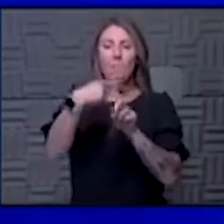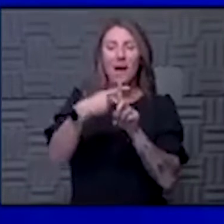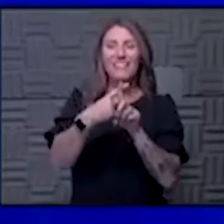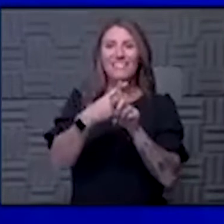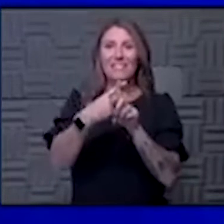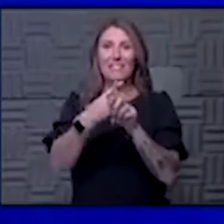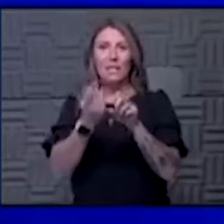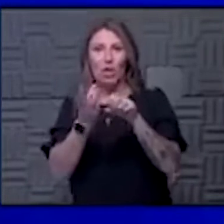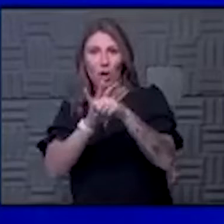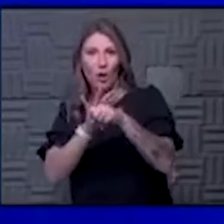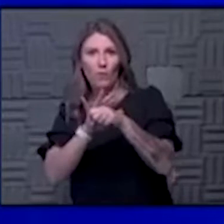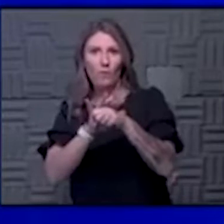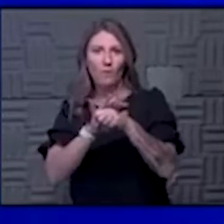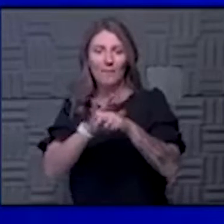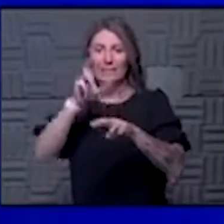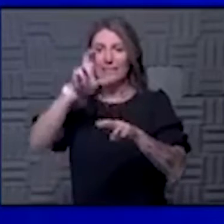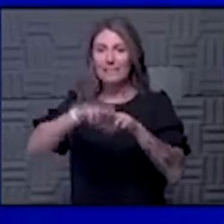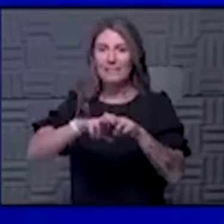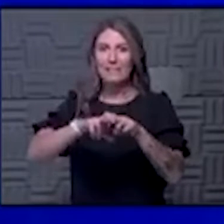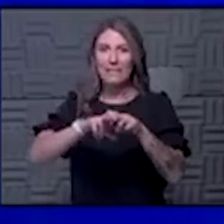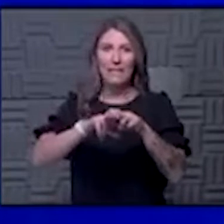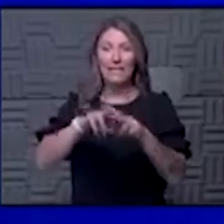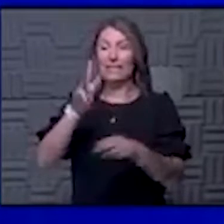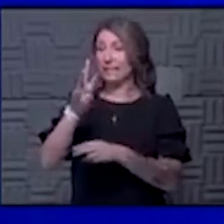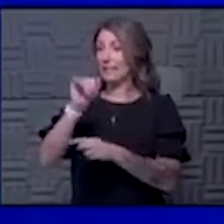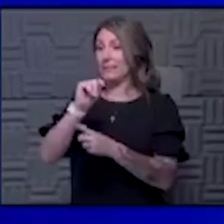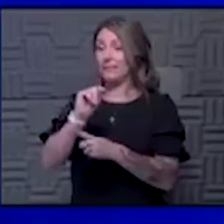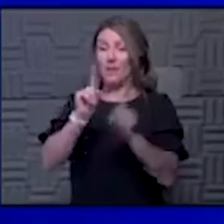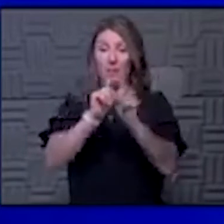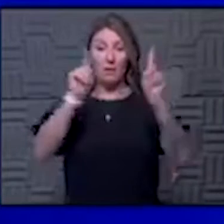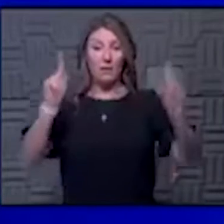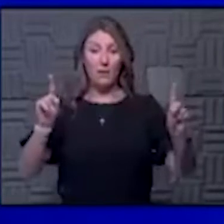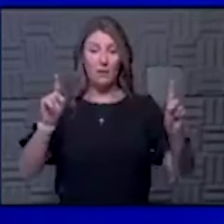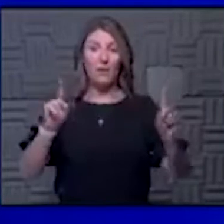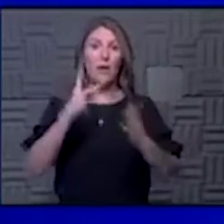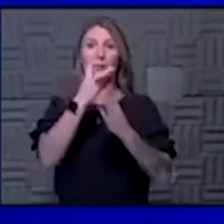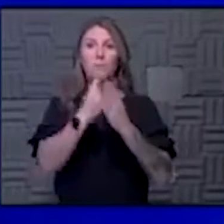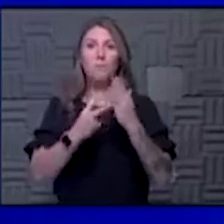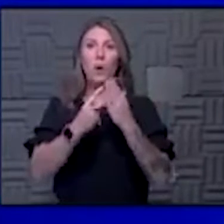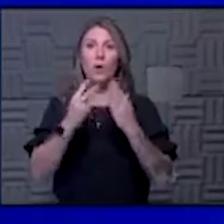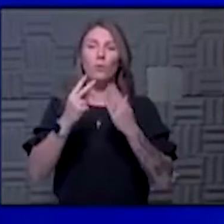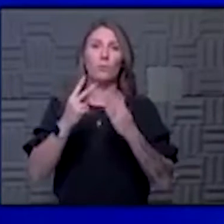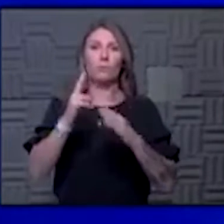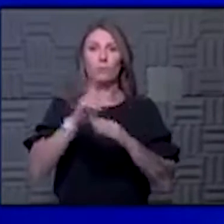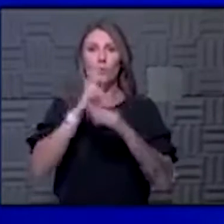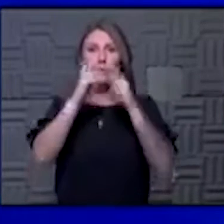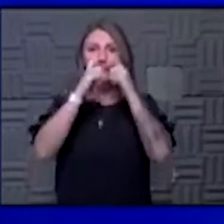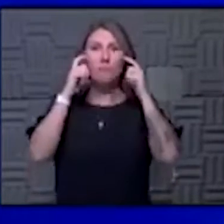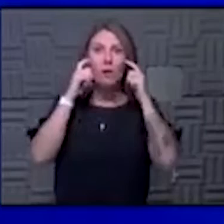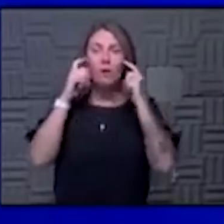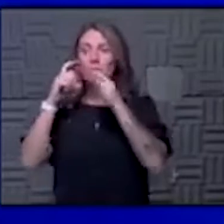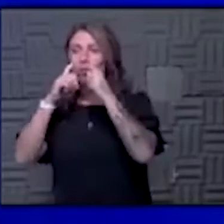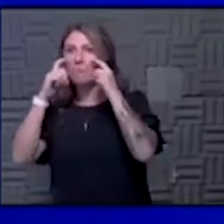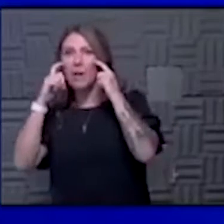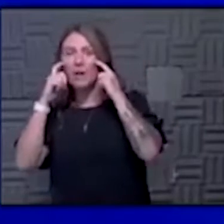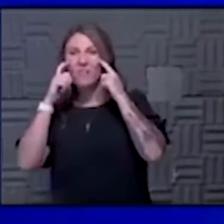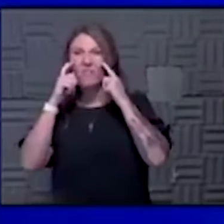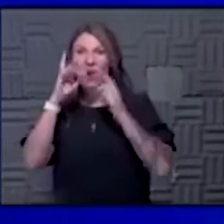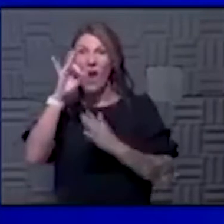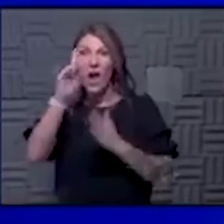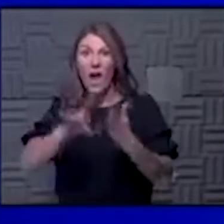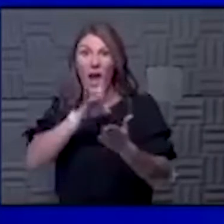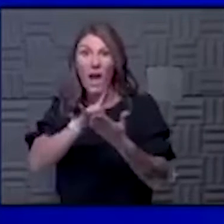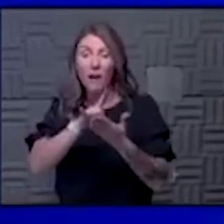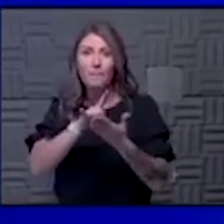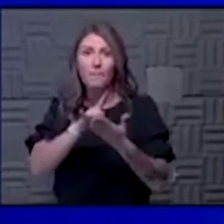6 feet from someone, both wearing surgical masks, for 8 hours? What are the chances the non-infected person could contract